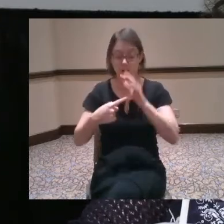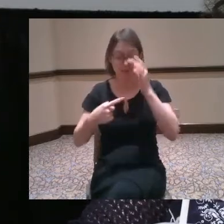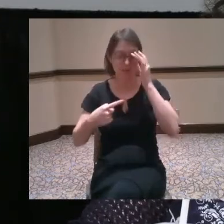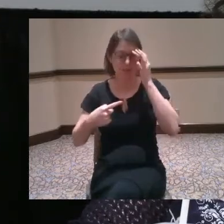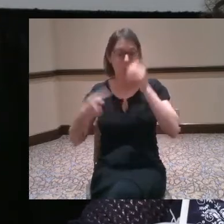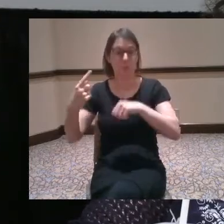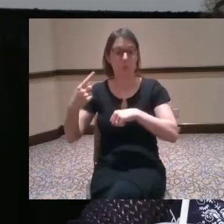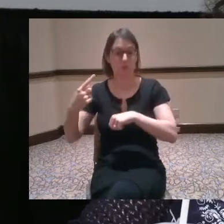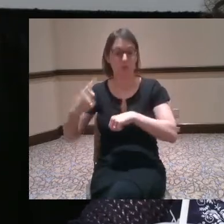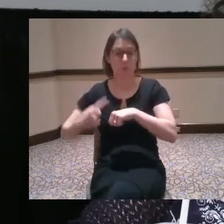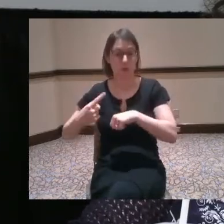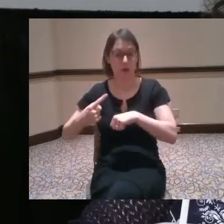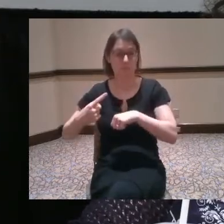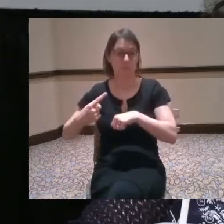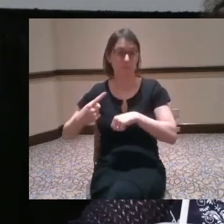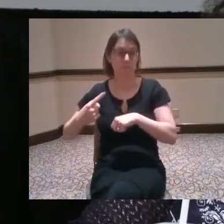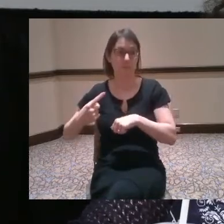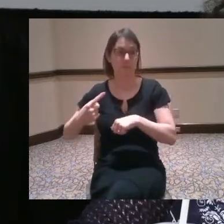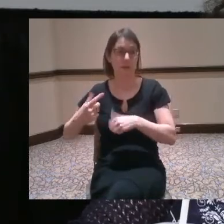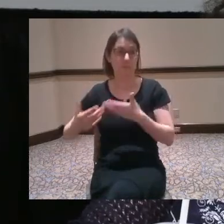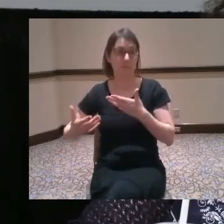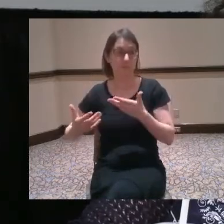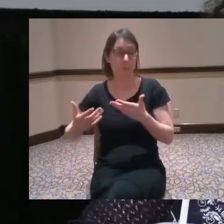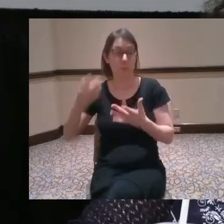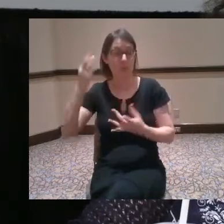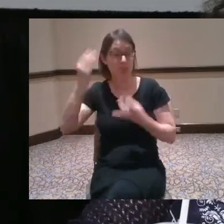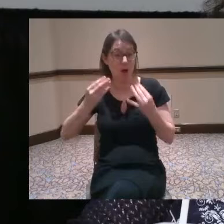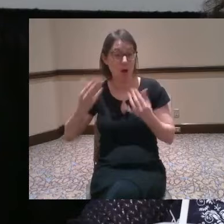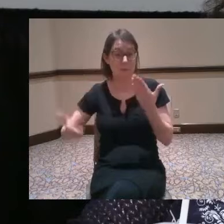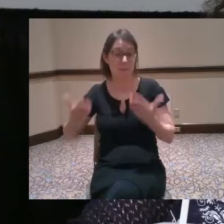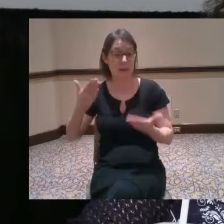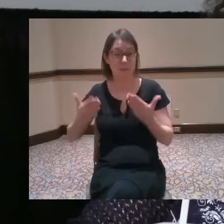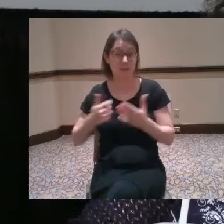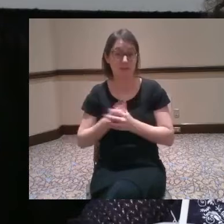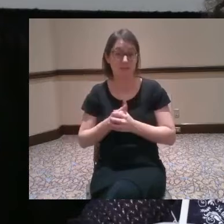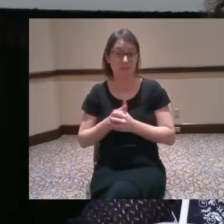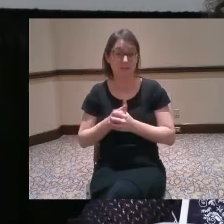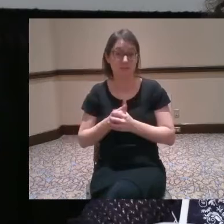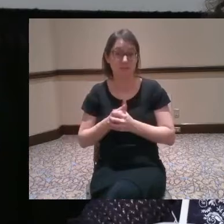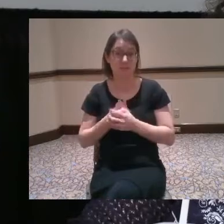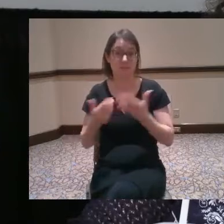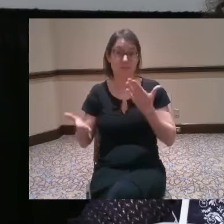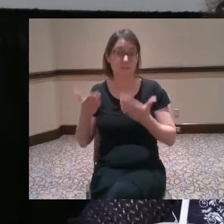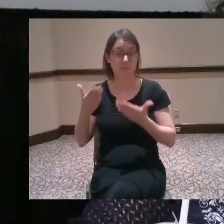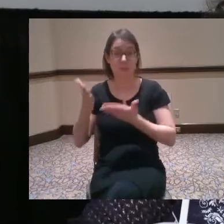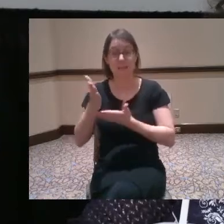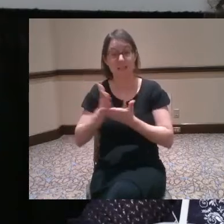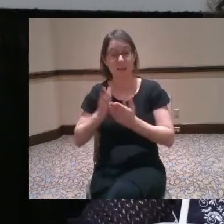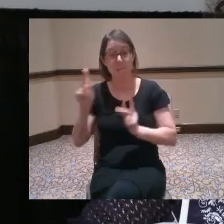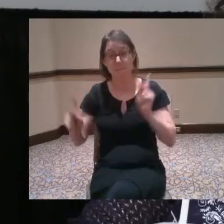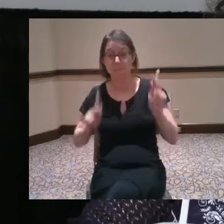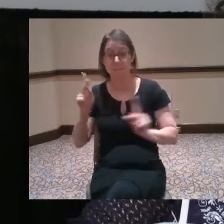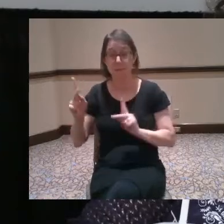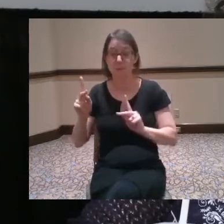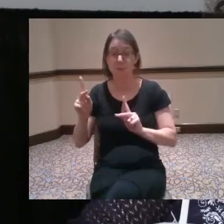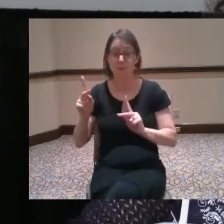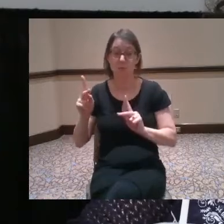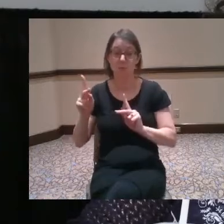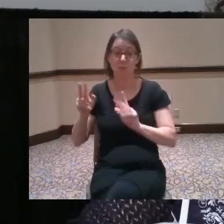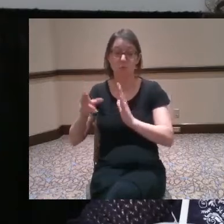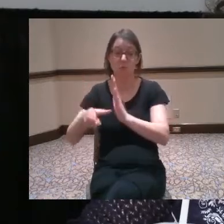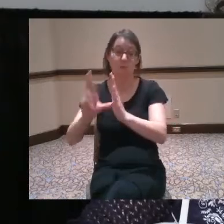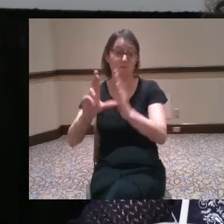where we said, well, maybe we actually don't allow certain people to review our